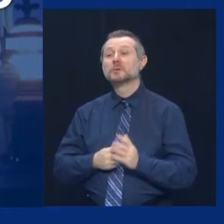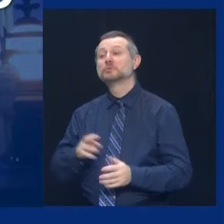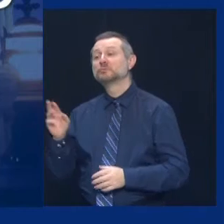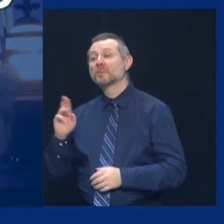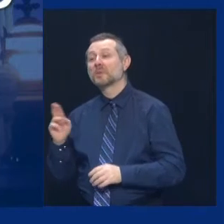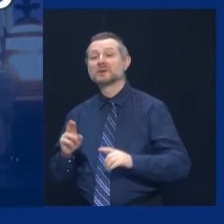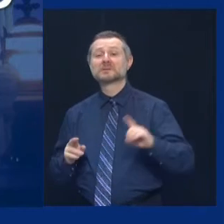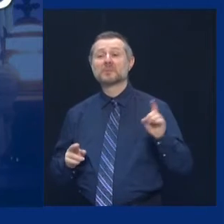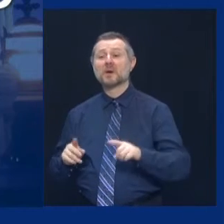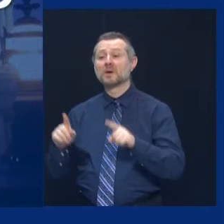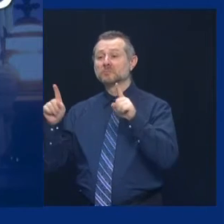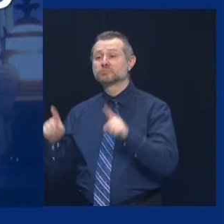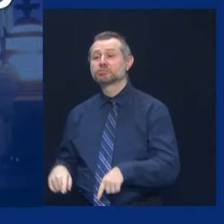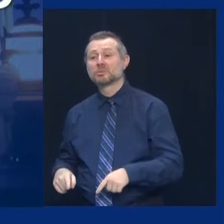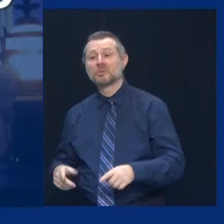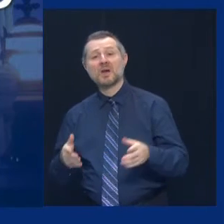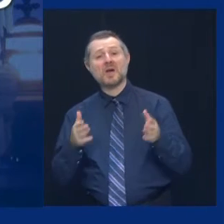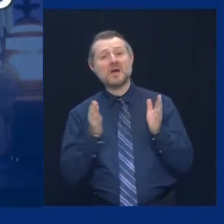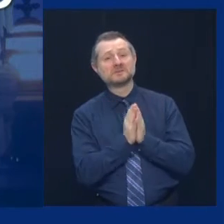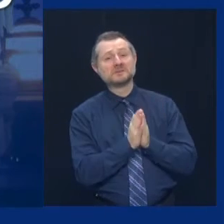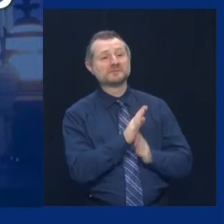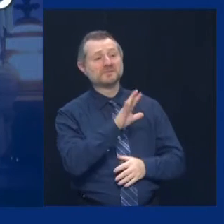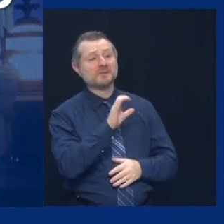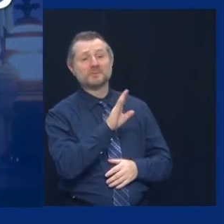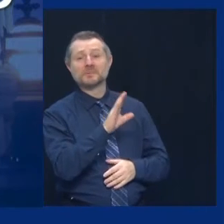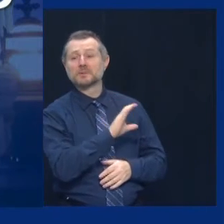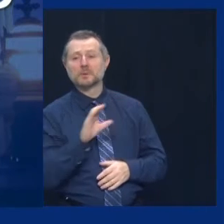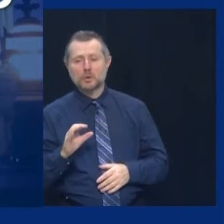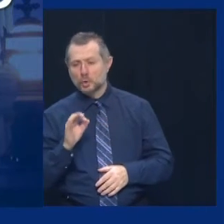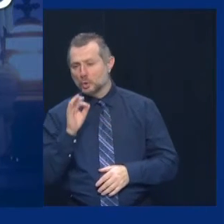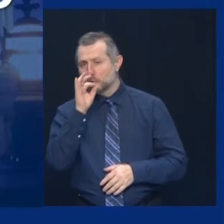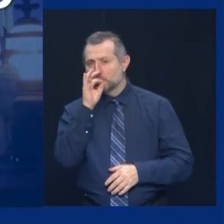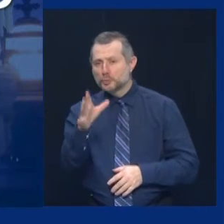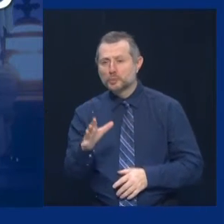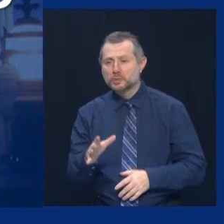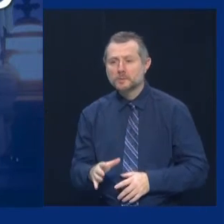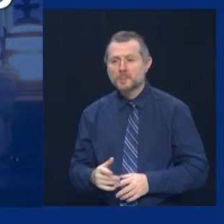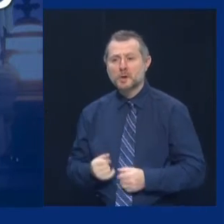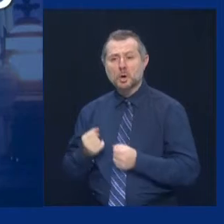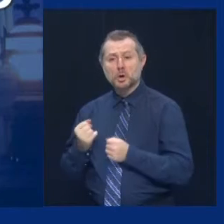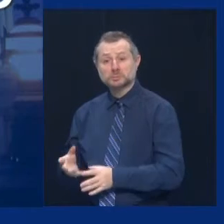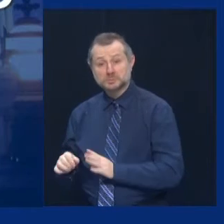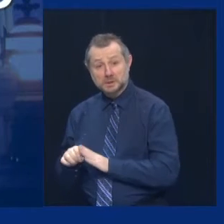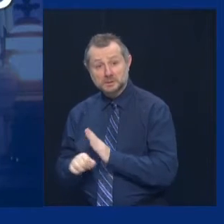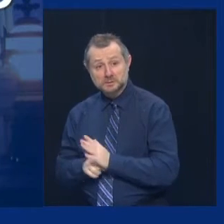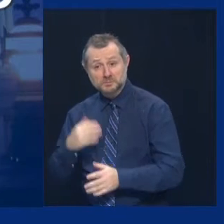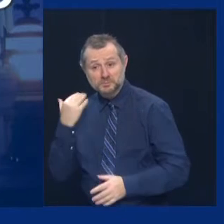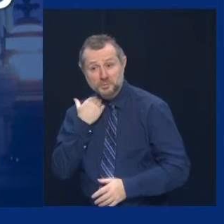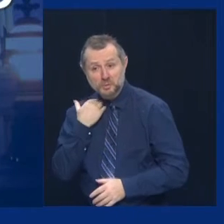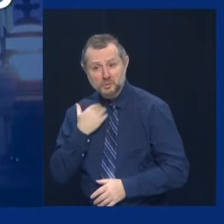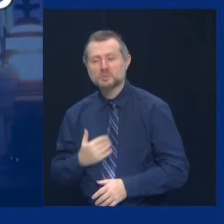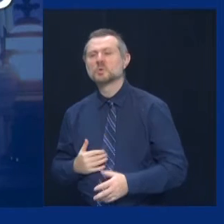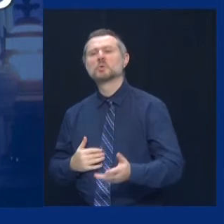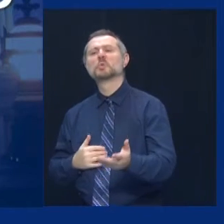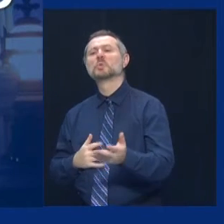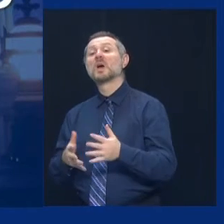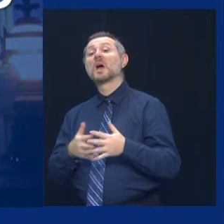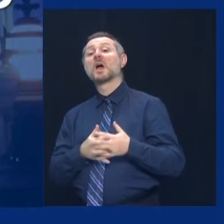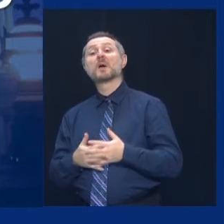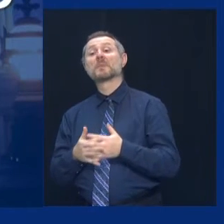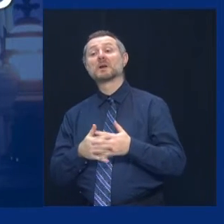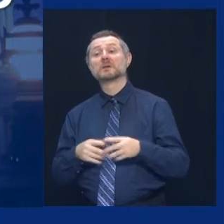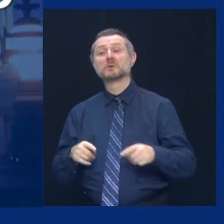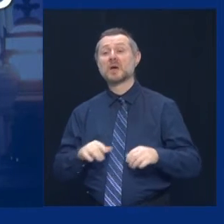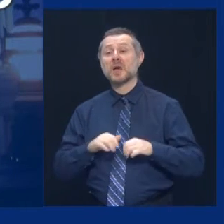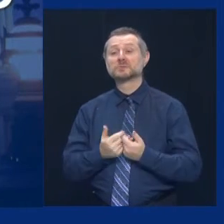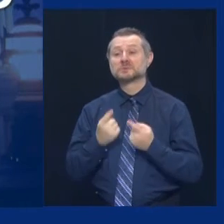$500 billion, got zero. Bankrupt the states. The states are the country. If you bankrupt the states, you